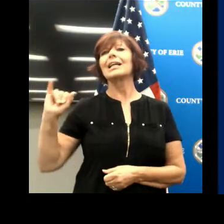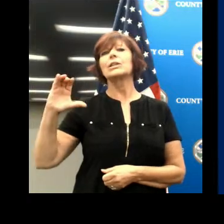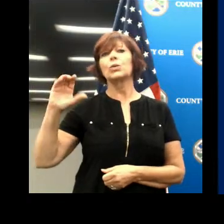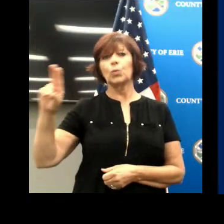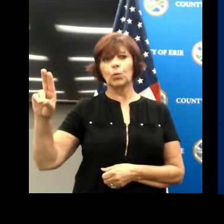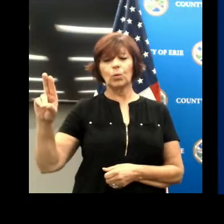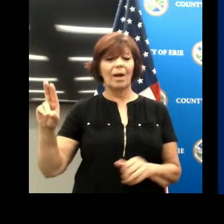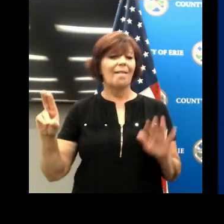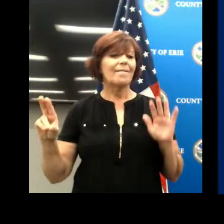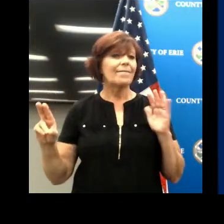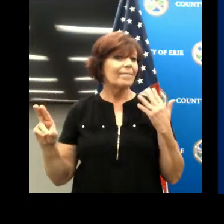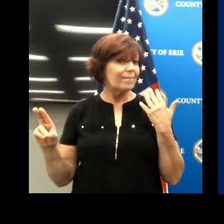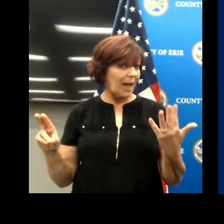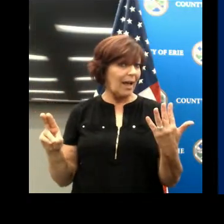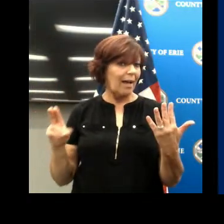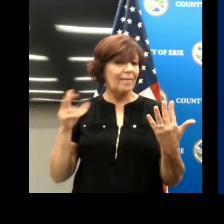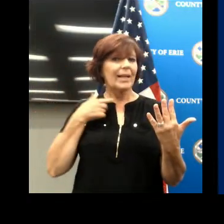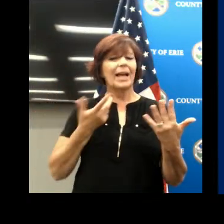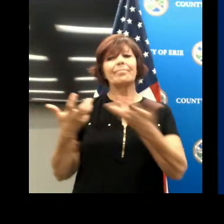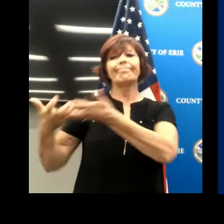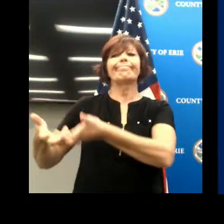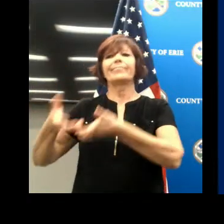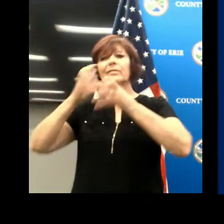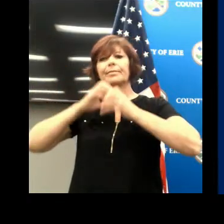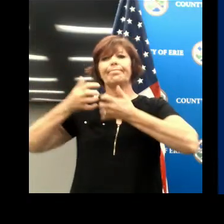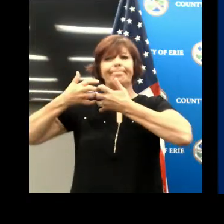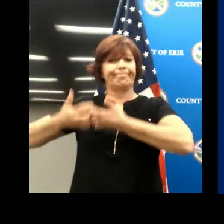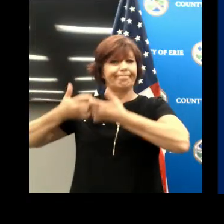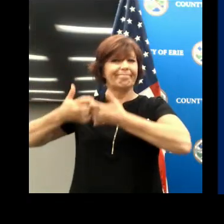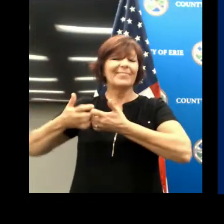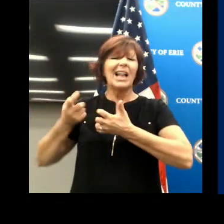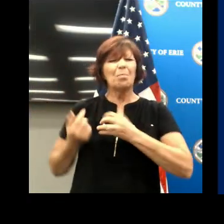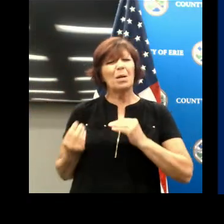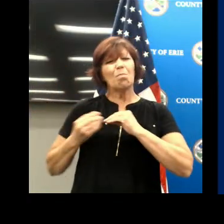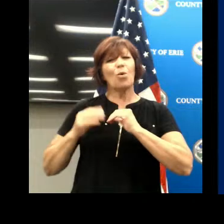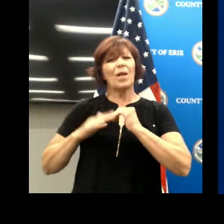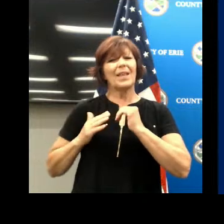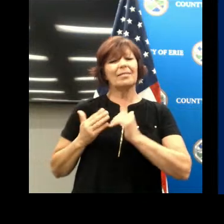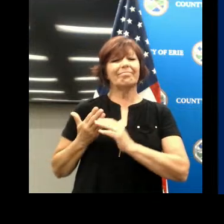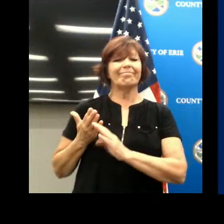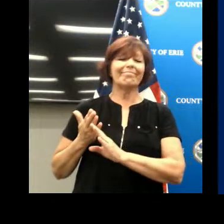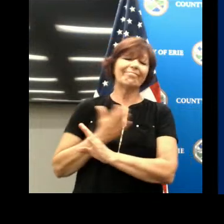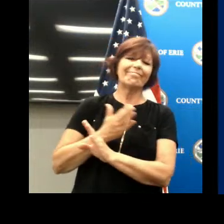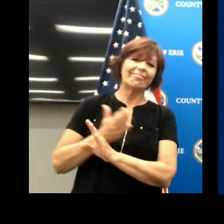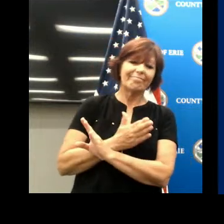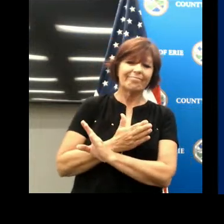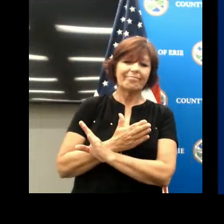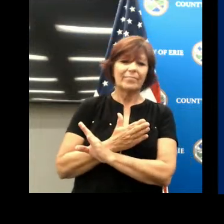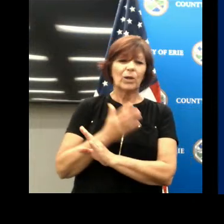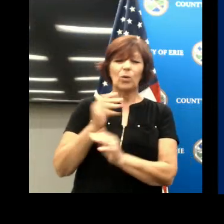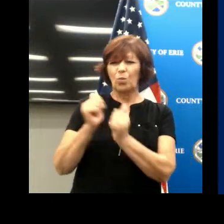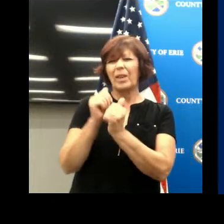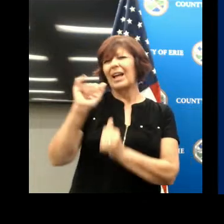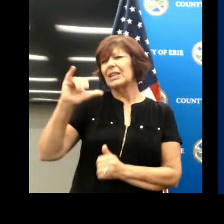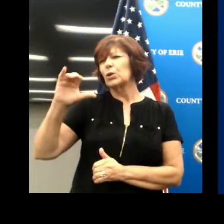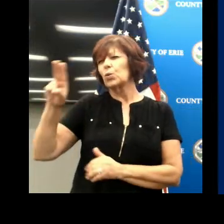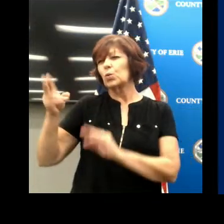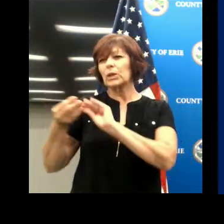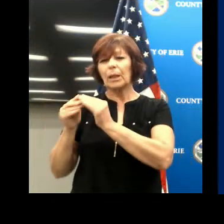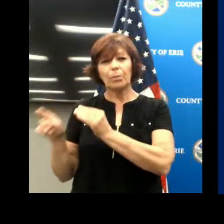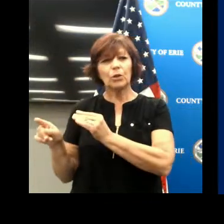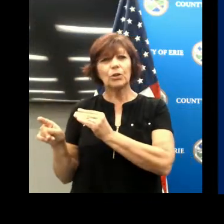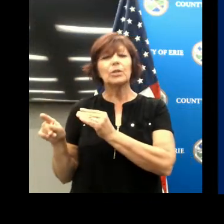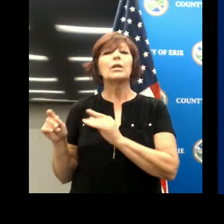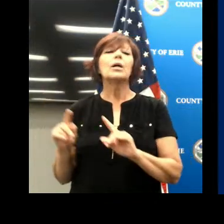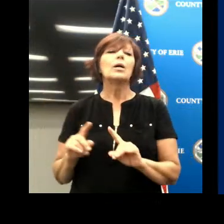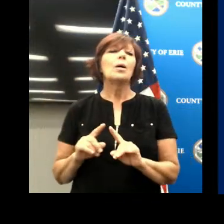ICU. 5 individuals had an airway assist. Those are slight bump ups from where we were earlier in the week with regards to the ICU and airway